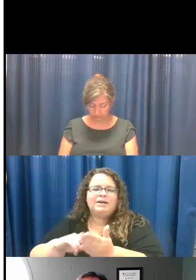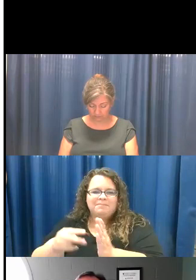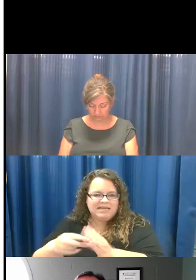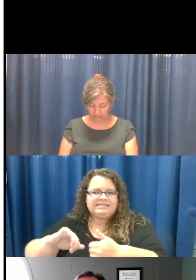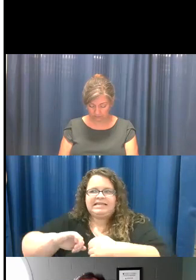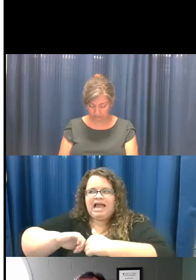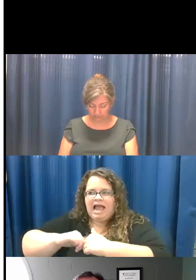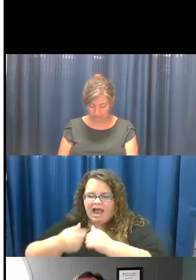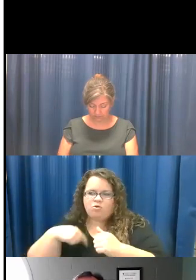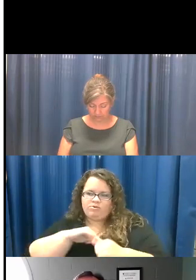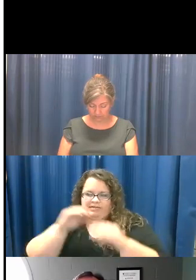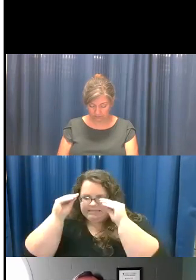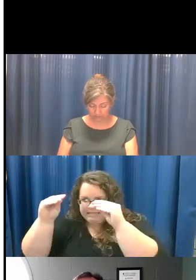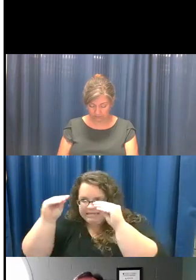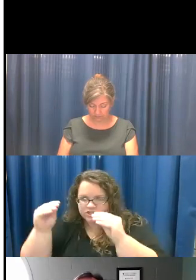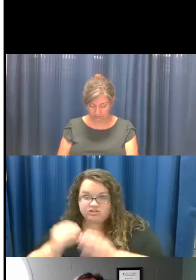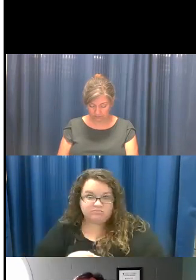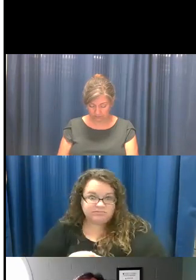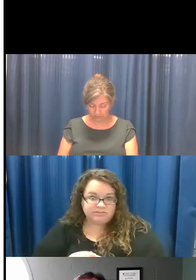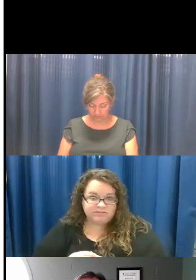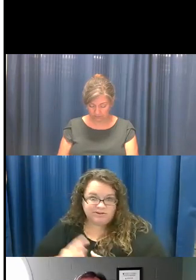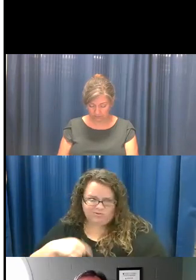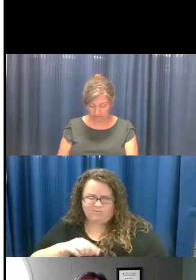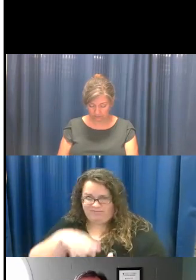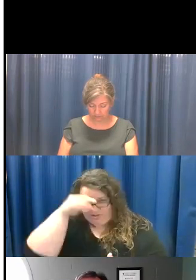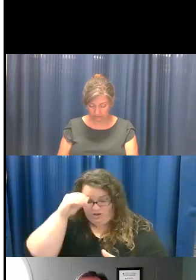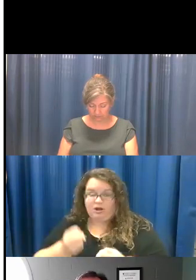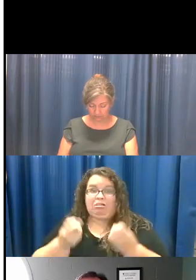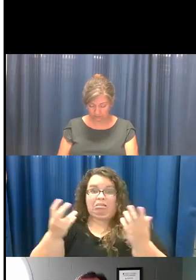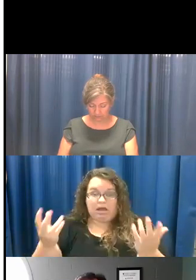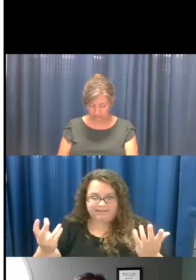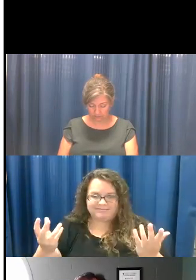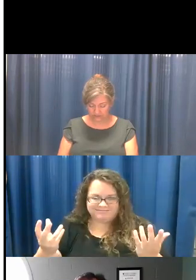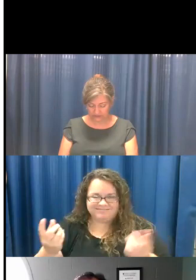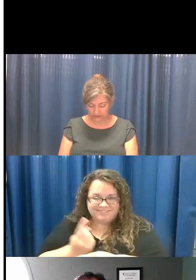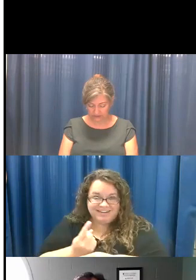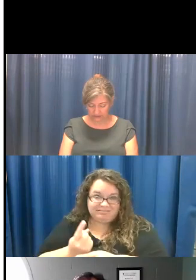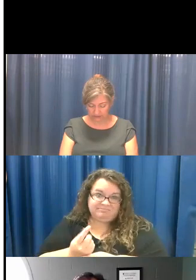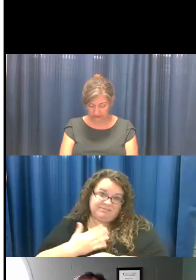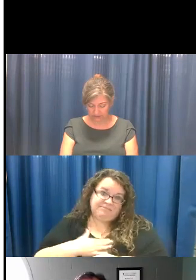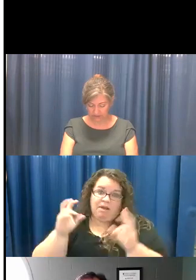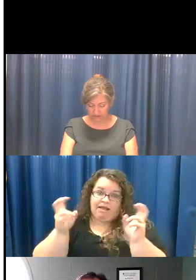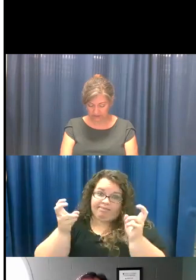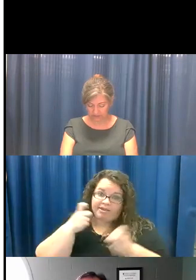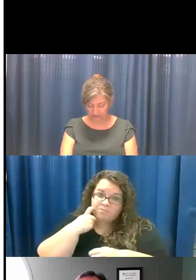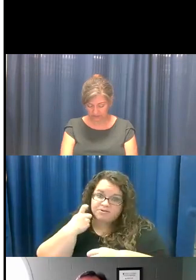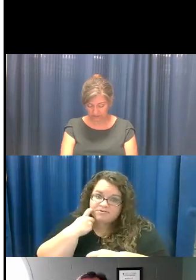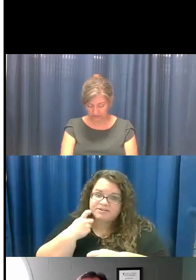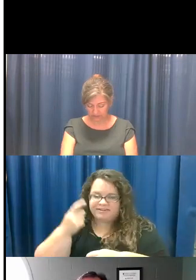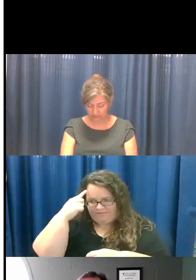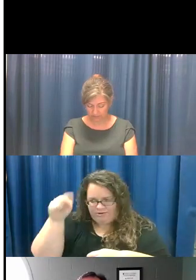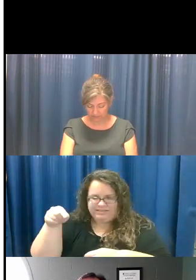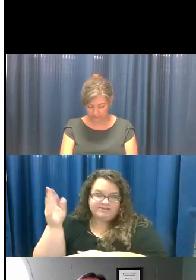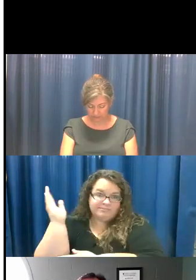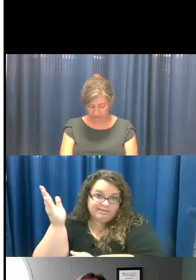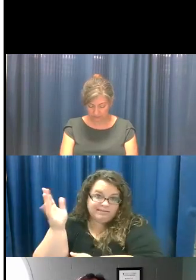people, we've learned a lot again. And this has really been a theme for me recently and through this presentation. We've learned